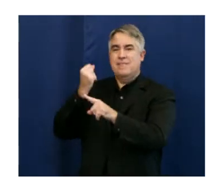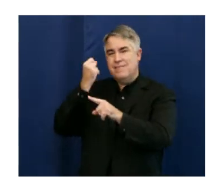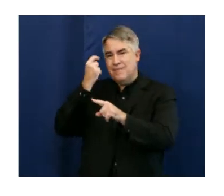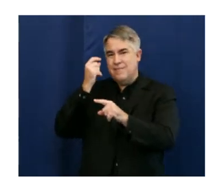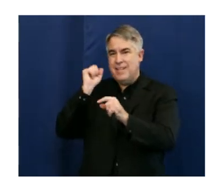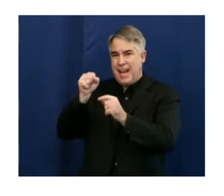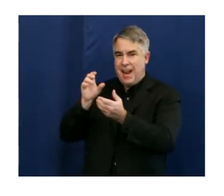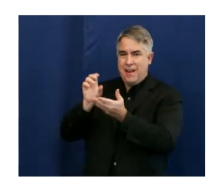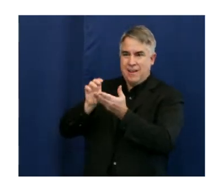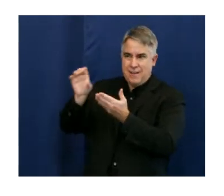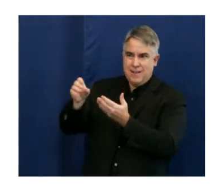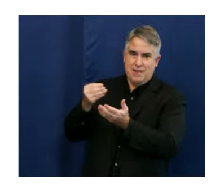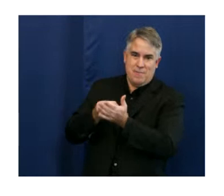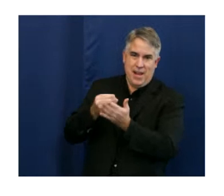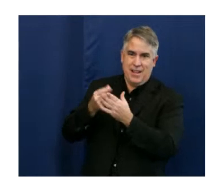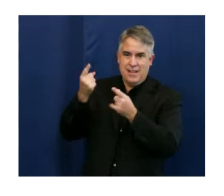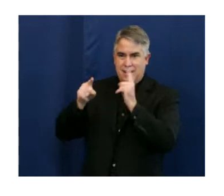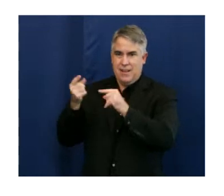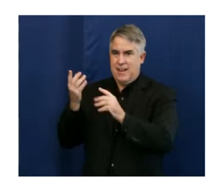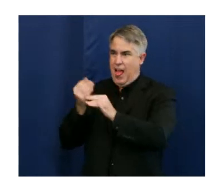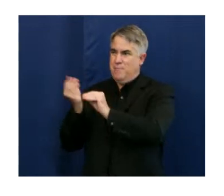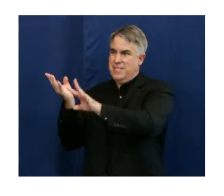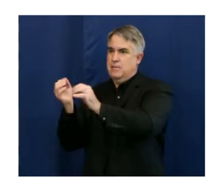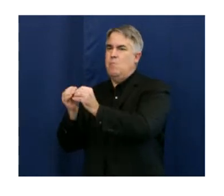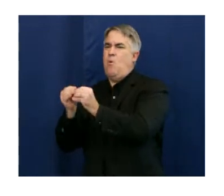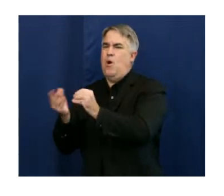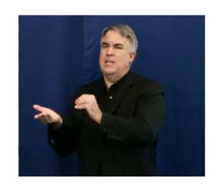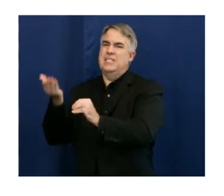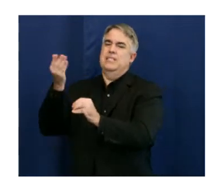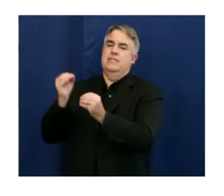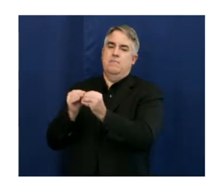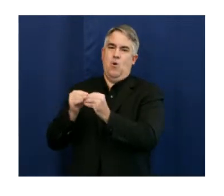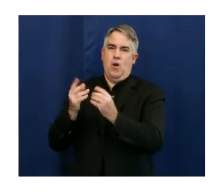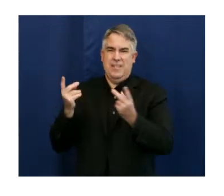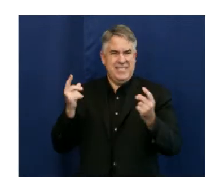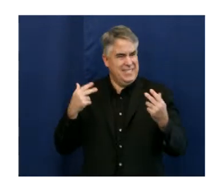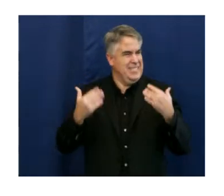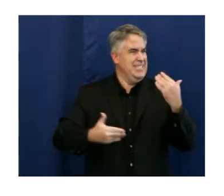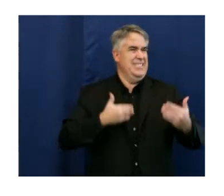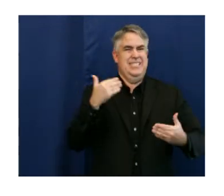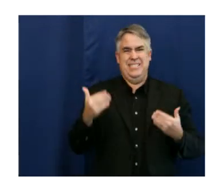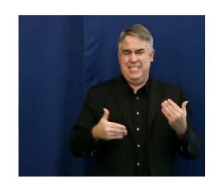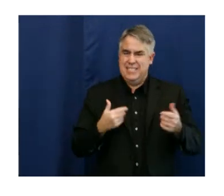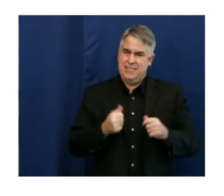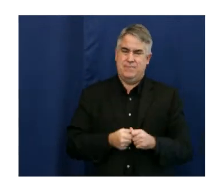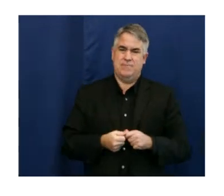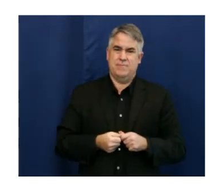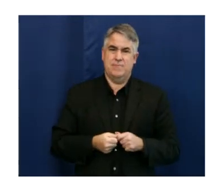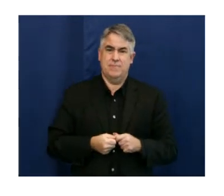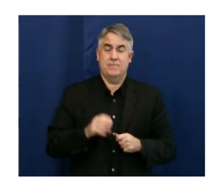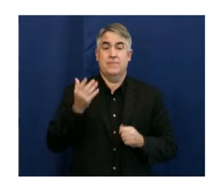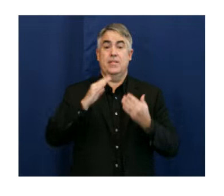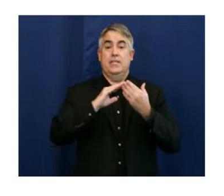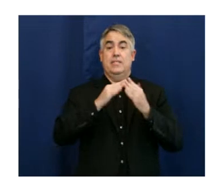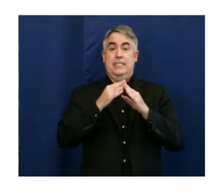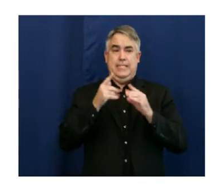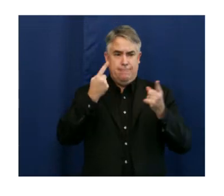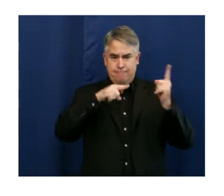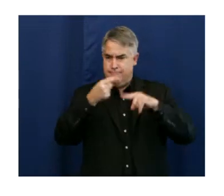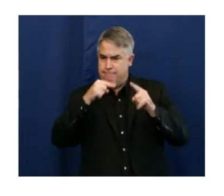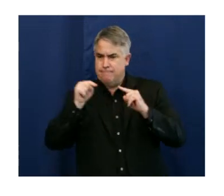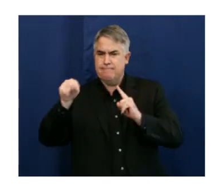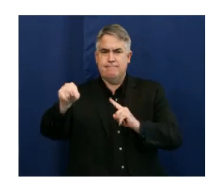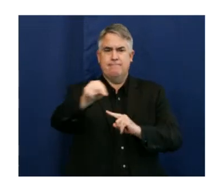efforts to increase that, we want to do that. City partnerships, we're working with a number of the 18 incorporated cities right